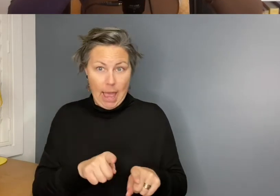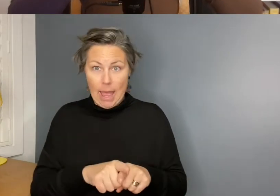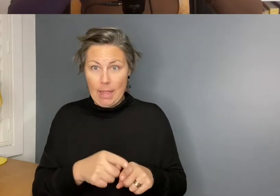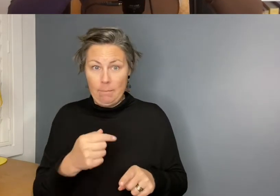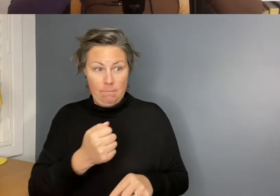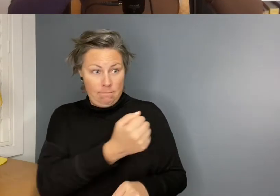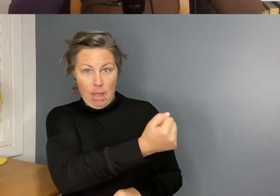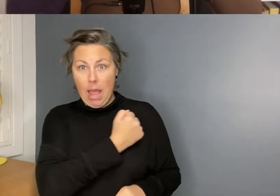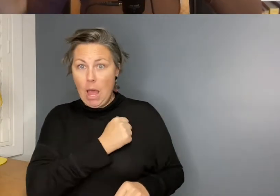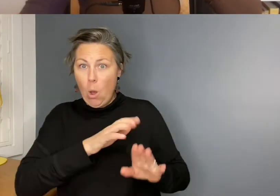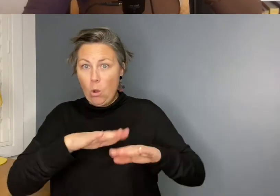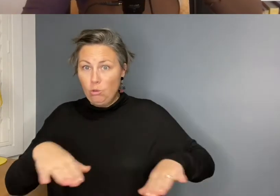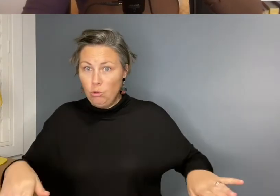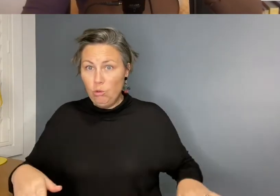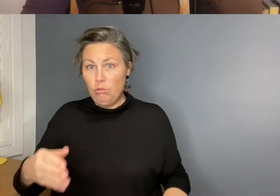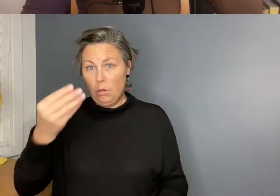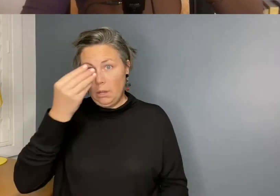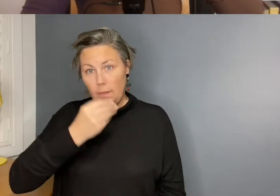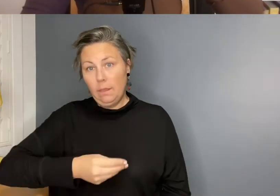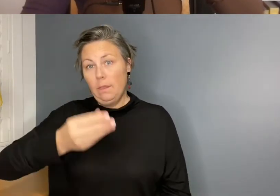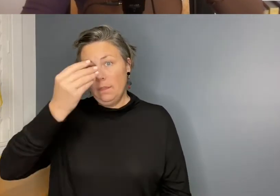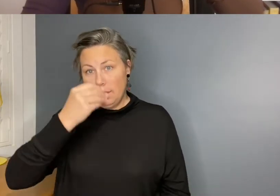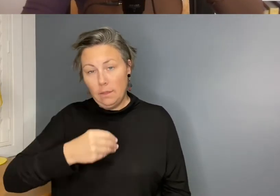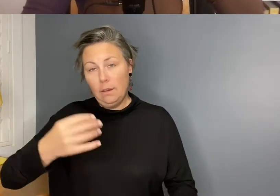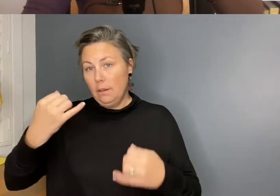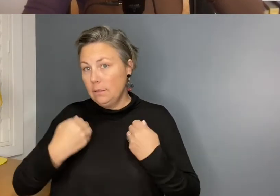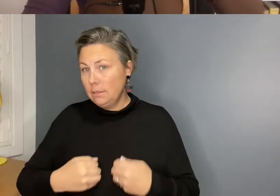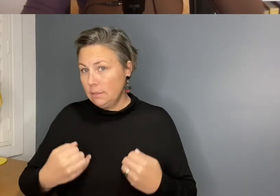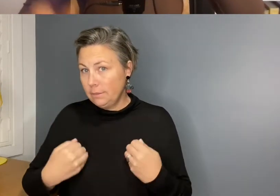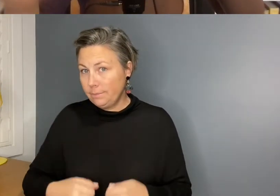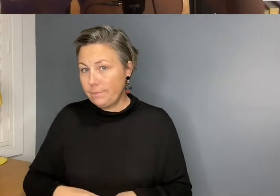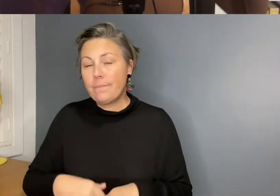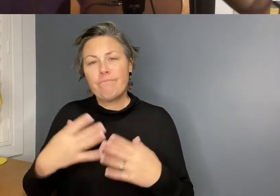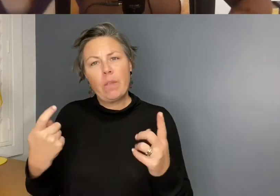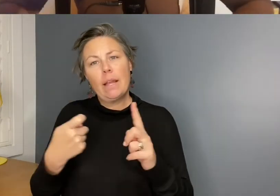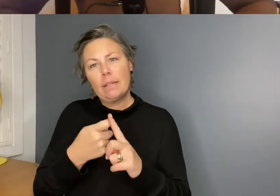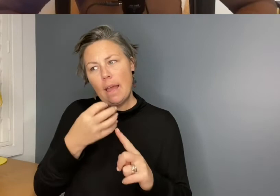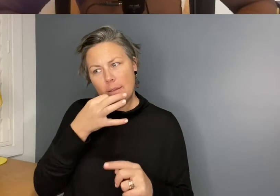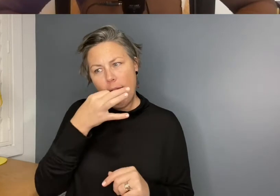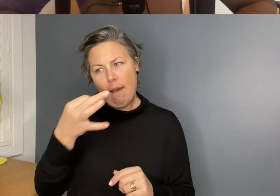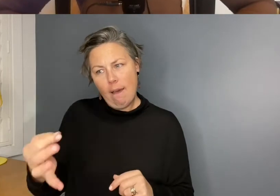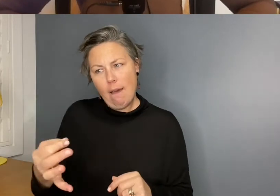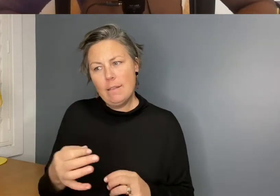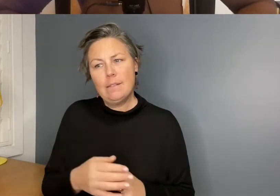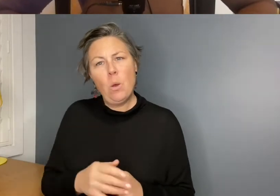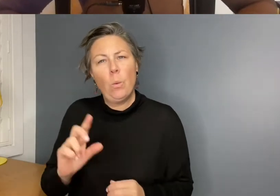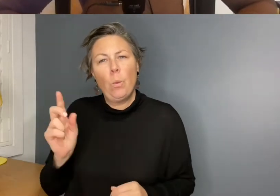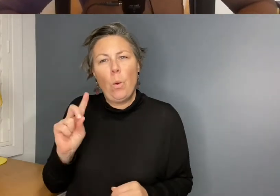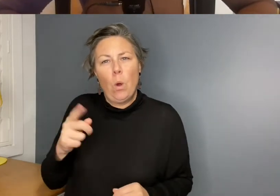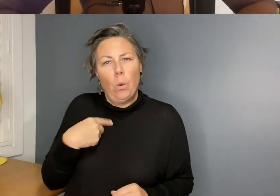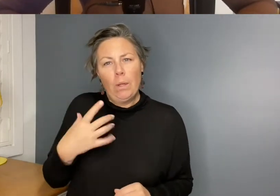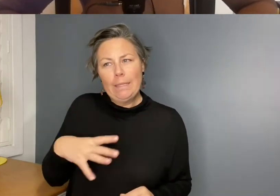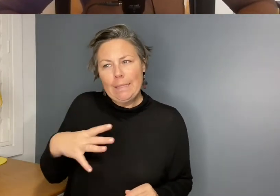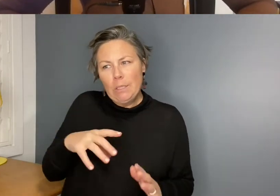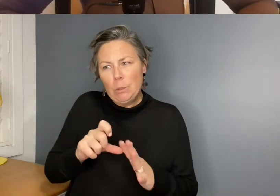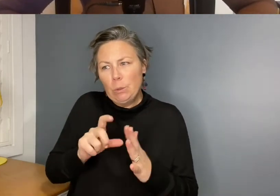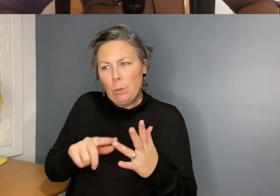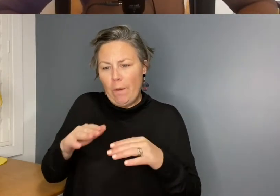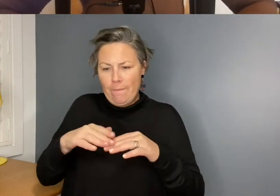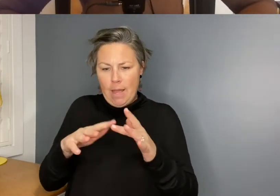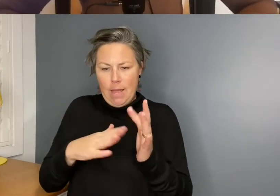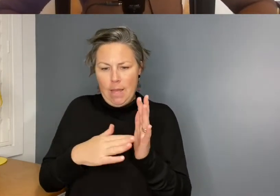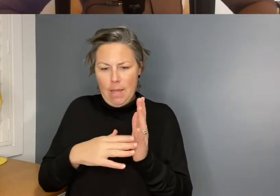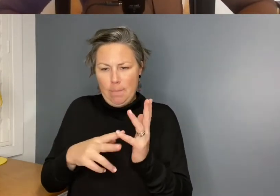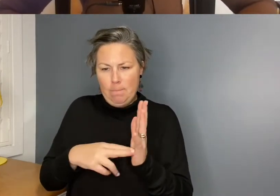just constantly sick. Yeah, it's rough. So, Rebecca, what are some of the basics that we all need to know about our immune